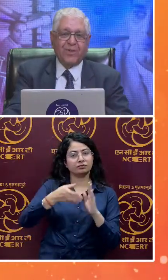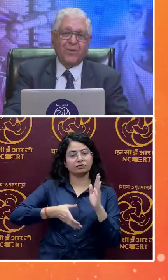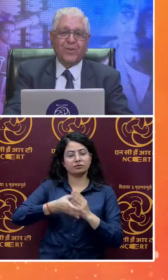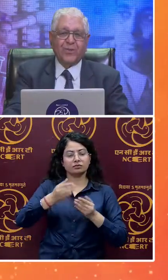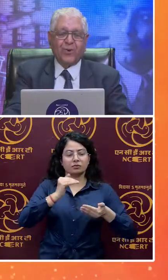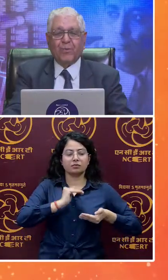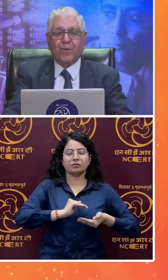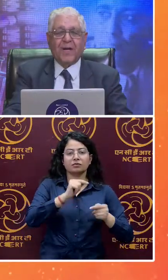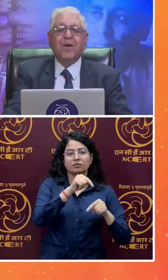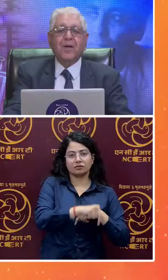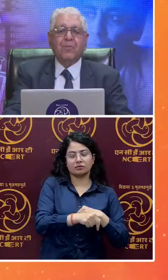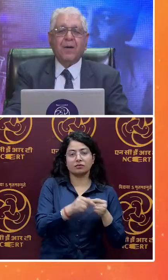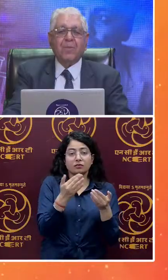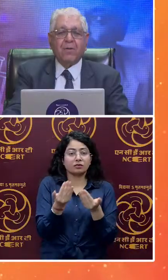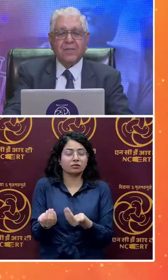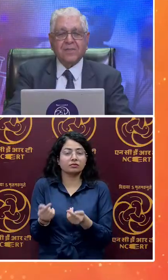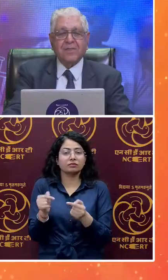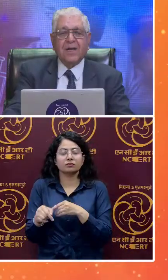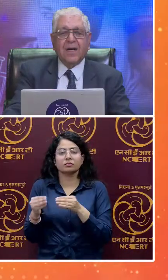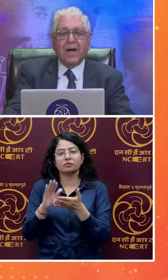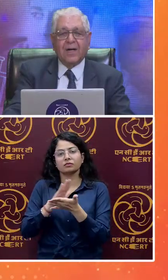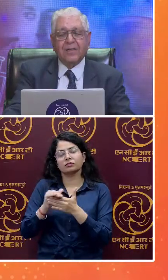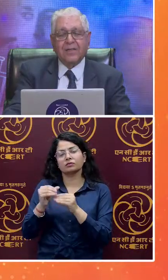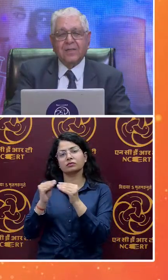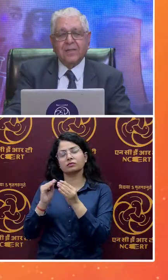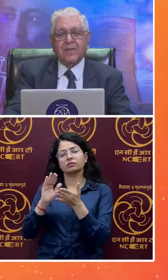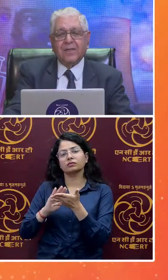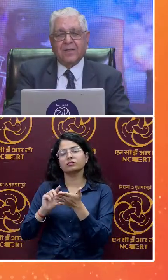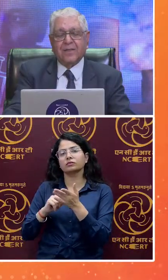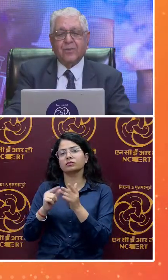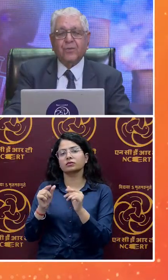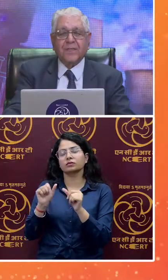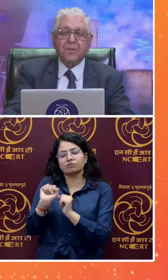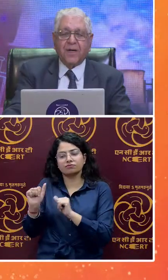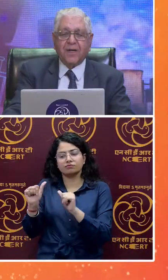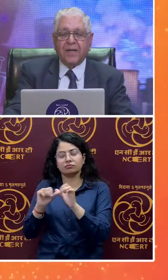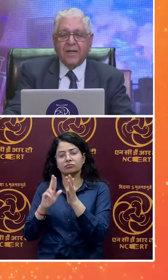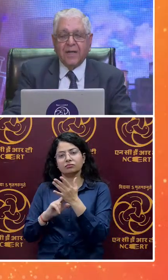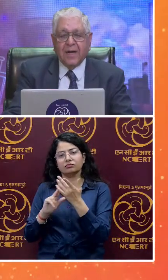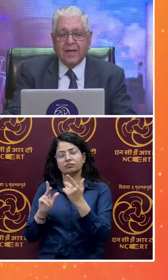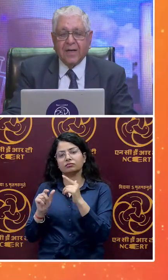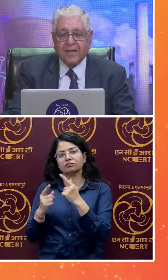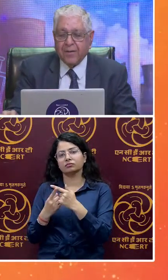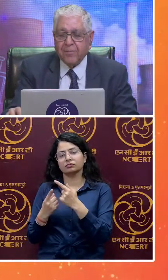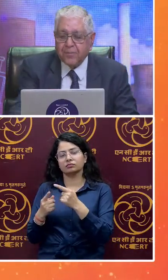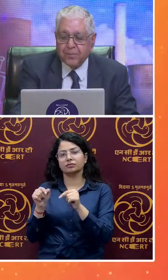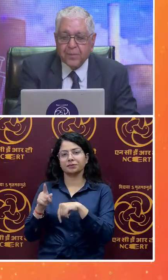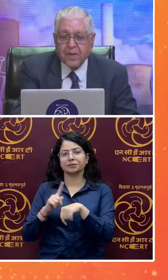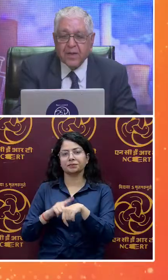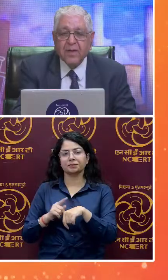This bungalow was occupied by Bhabha's aunt Kuvarji Pandey at